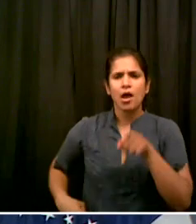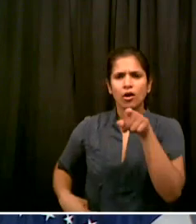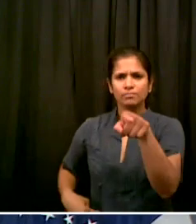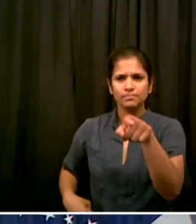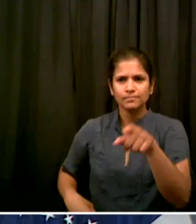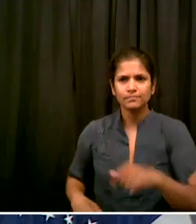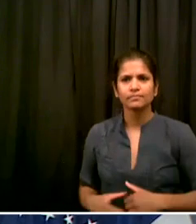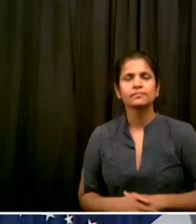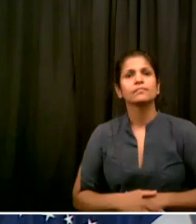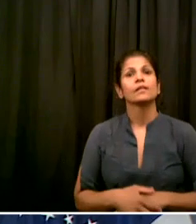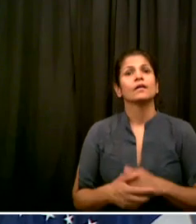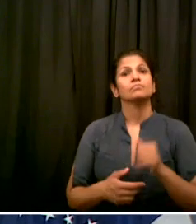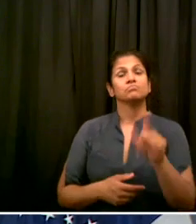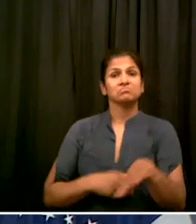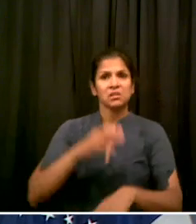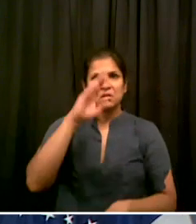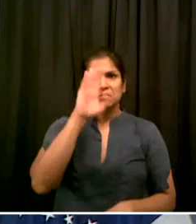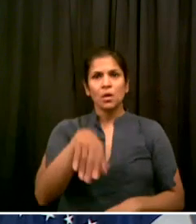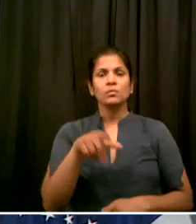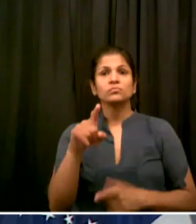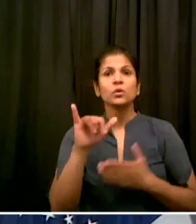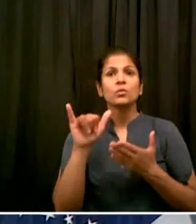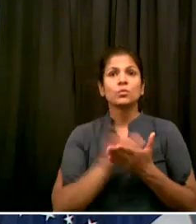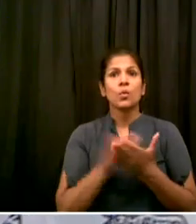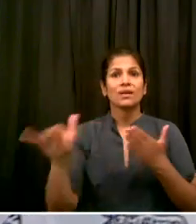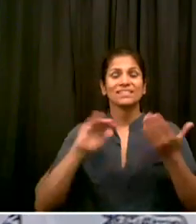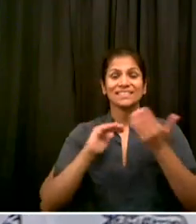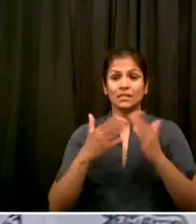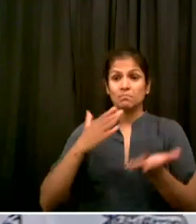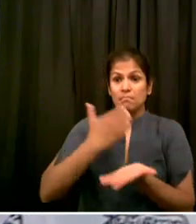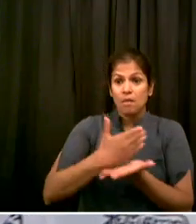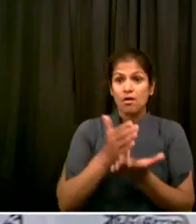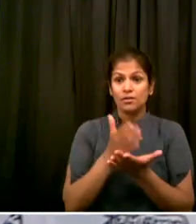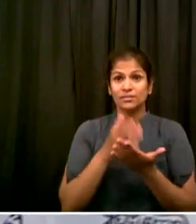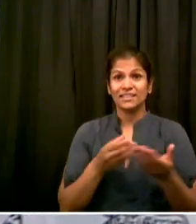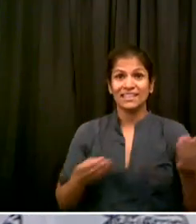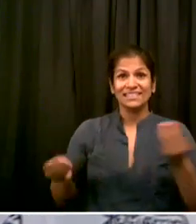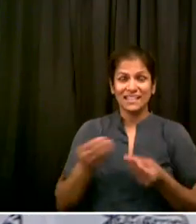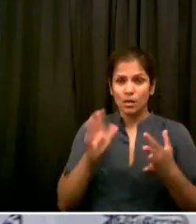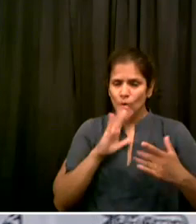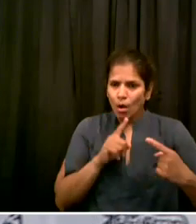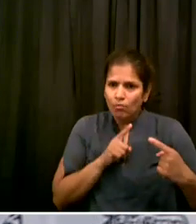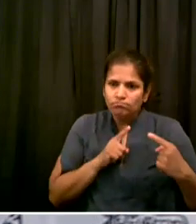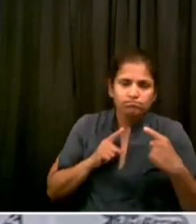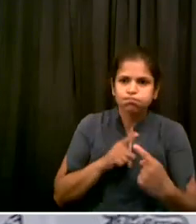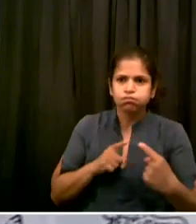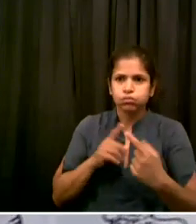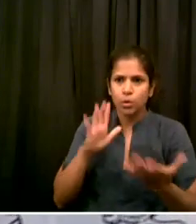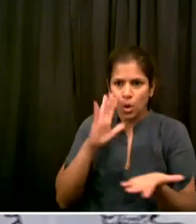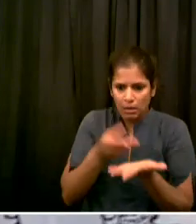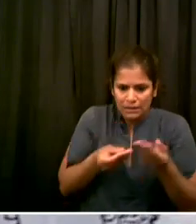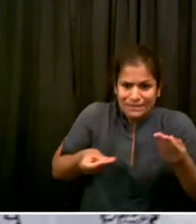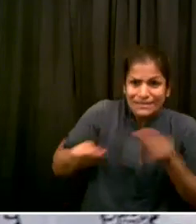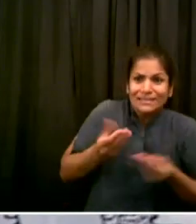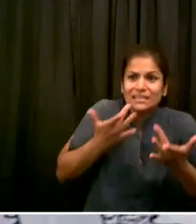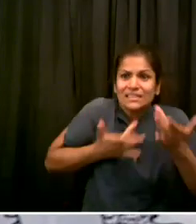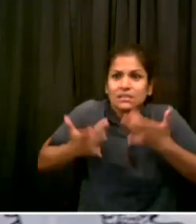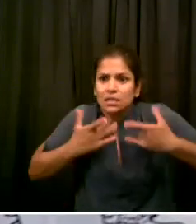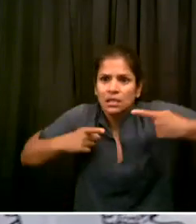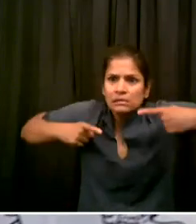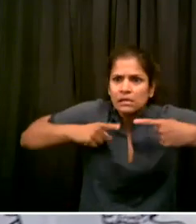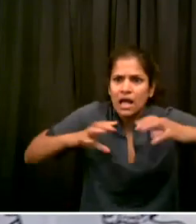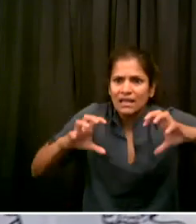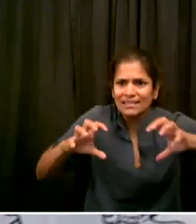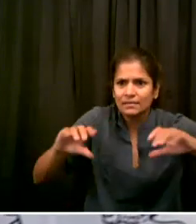of the city has been better, to put it lightly, and without federal help or state borrowing authority, layoff notices